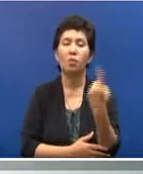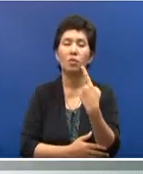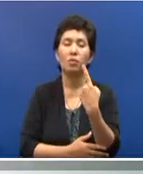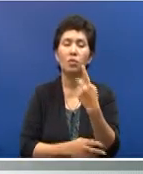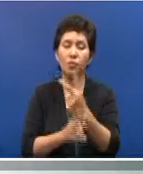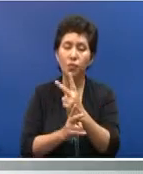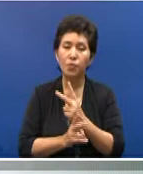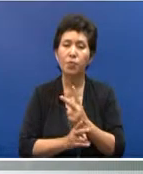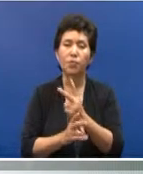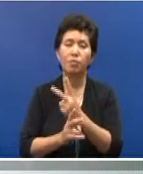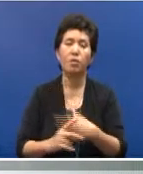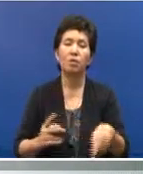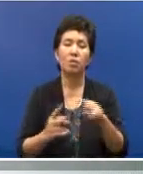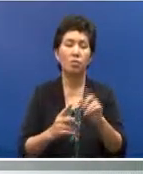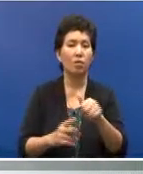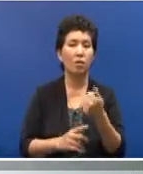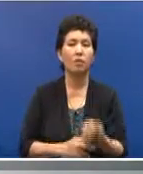to the others. Okay,